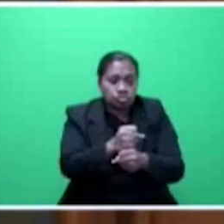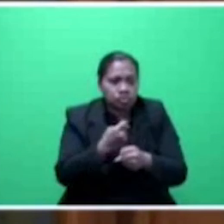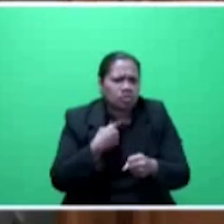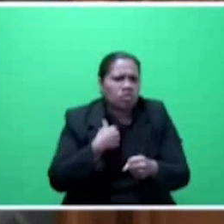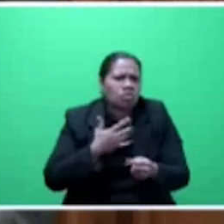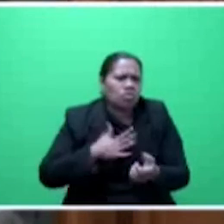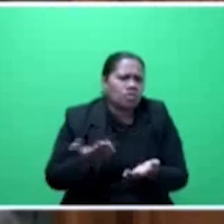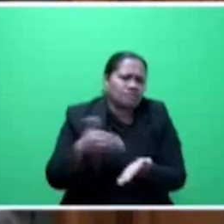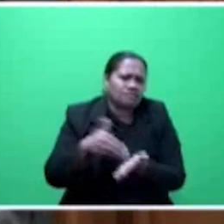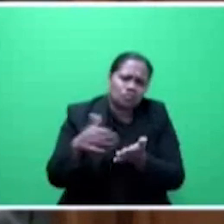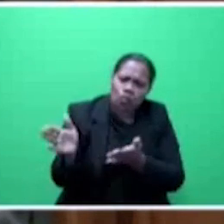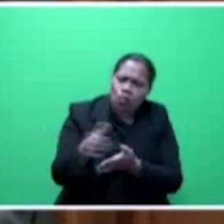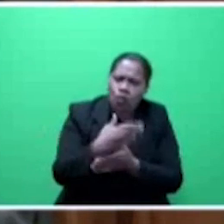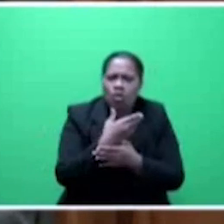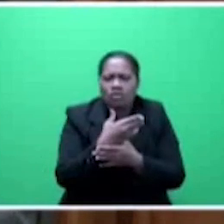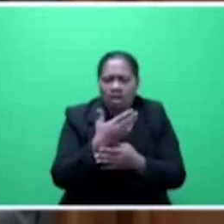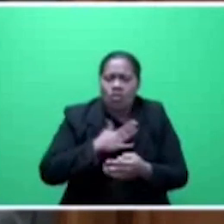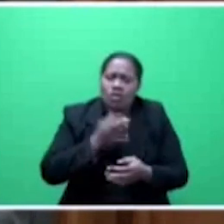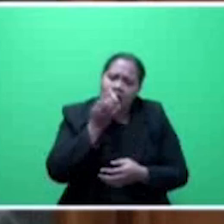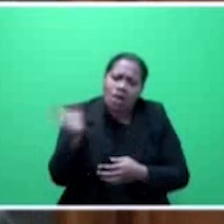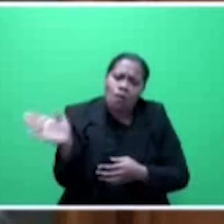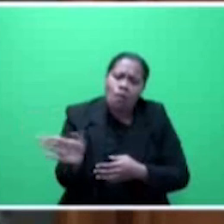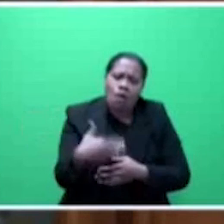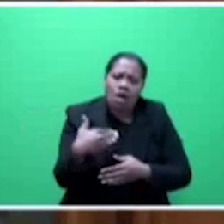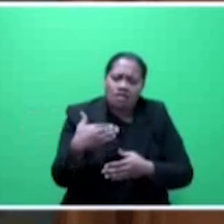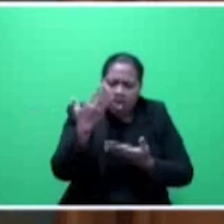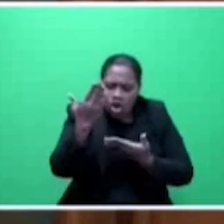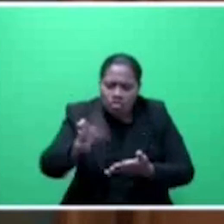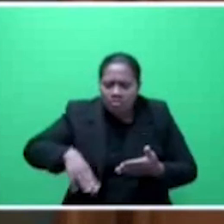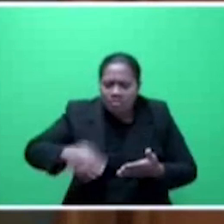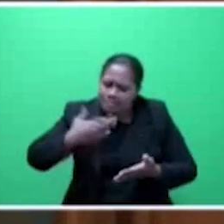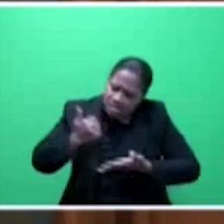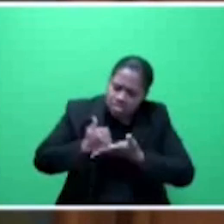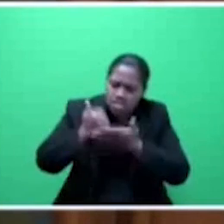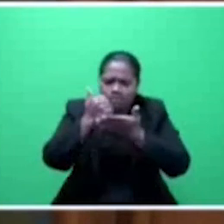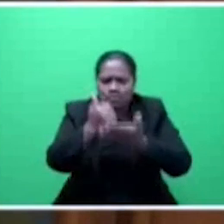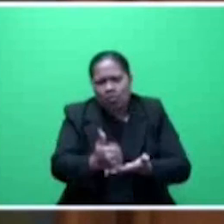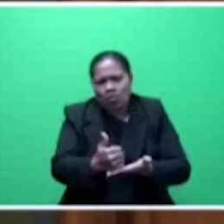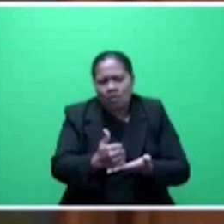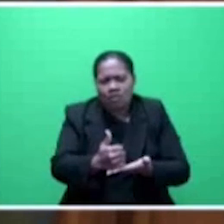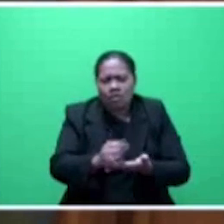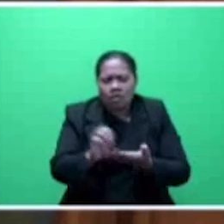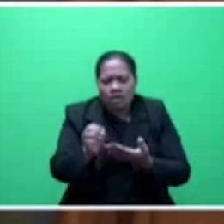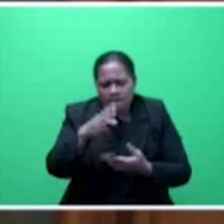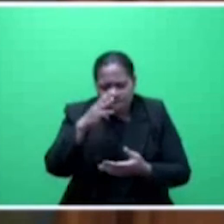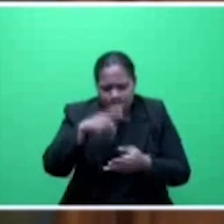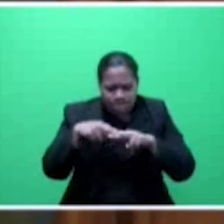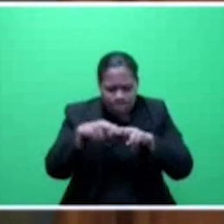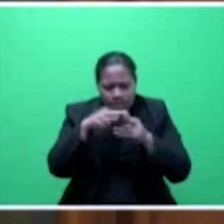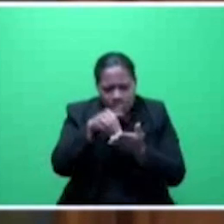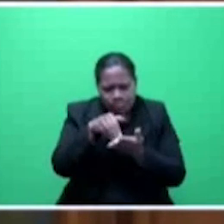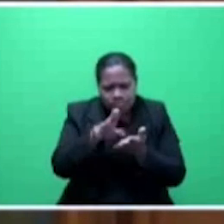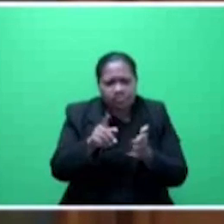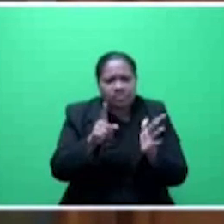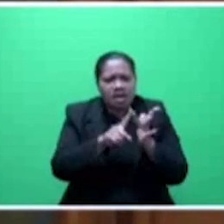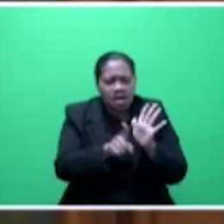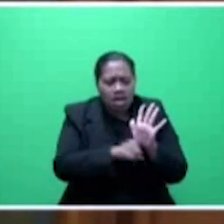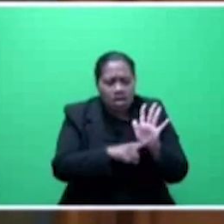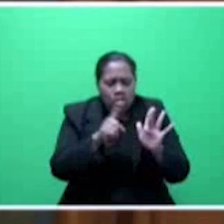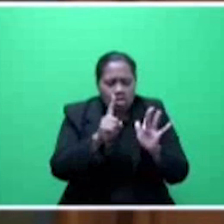to urge all the honourable members to support the motion that is before us, that Fiji ratifies the ILO Protocol of